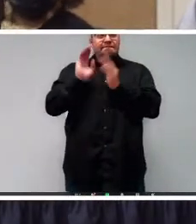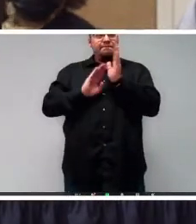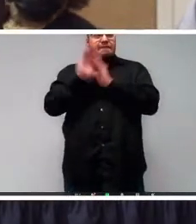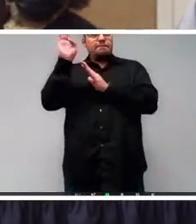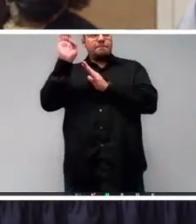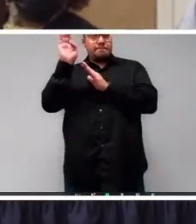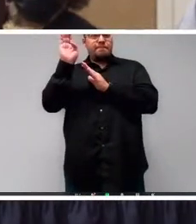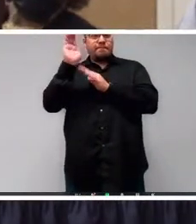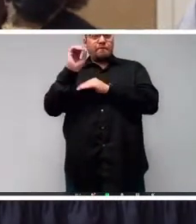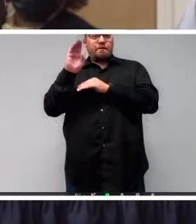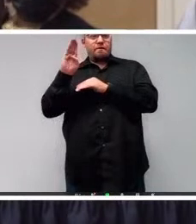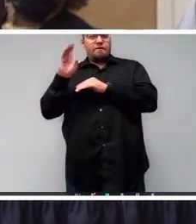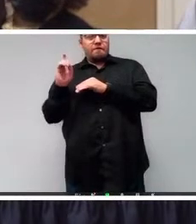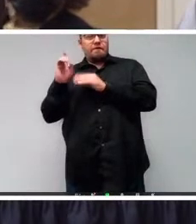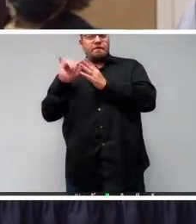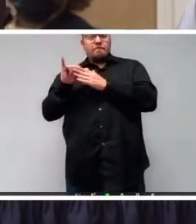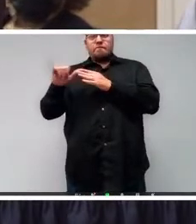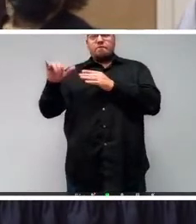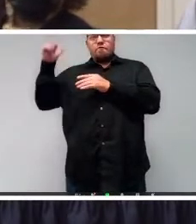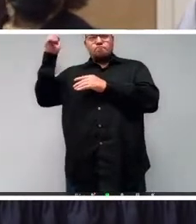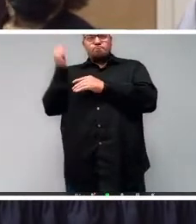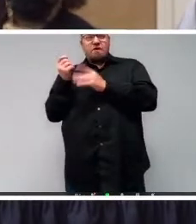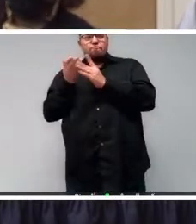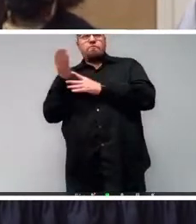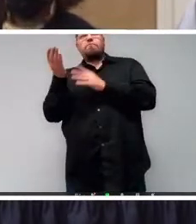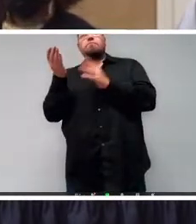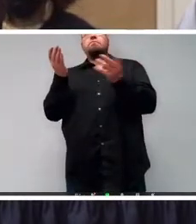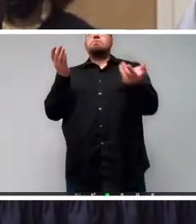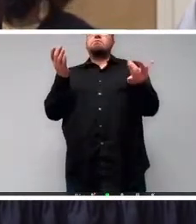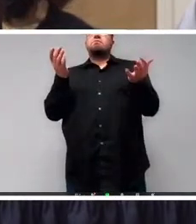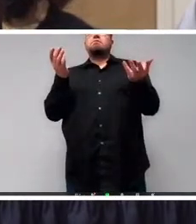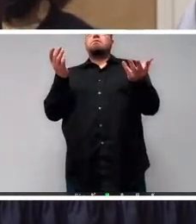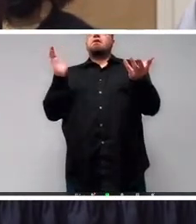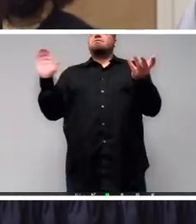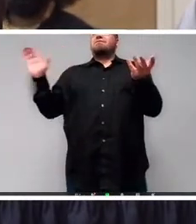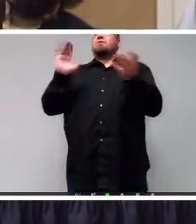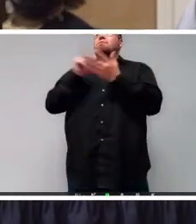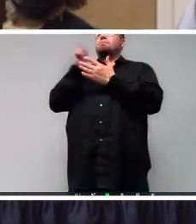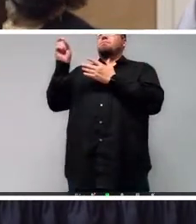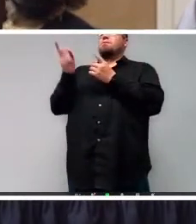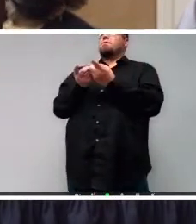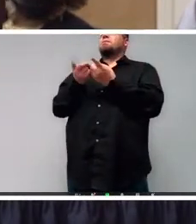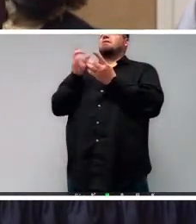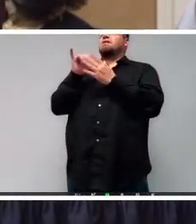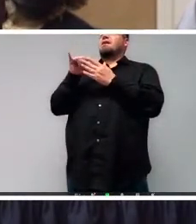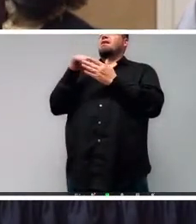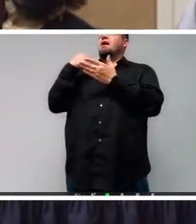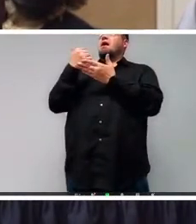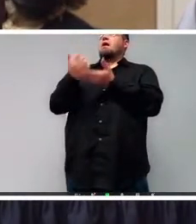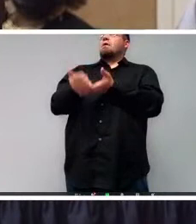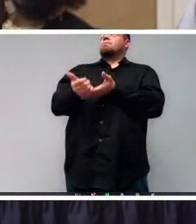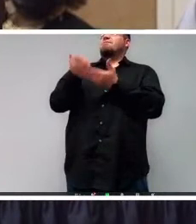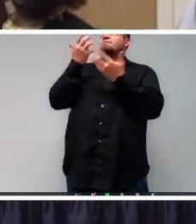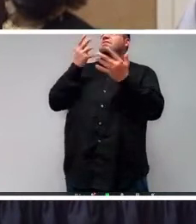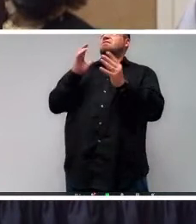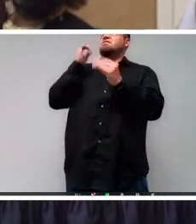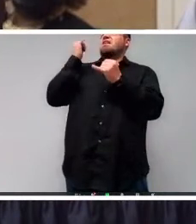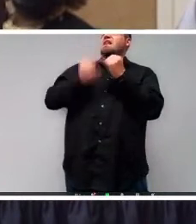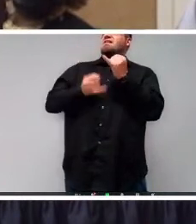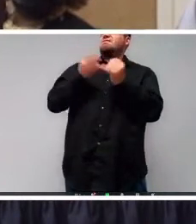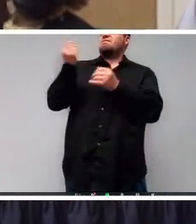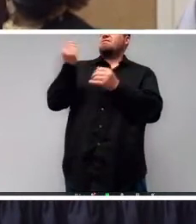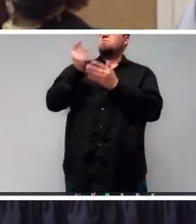was a grant through their department that helped finish out the last couple